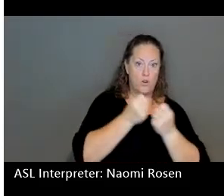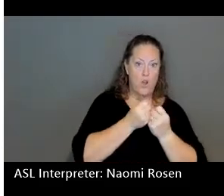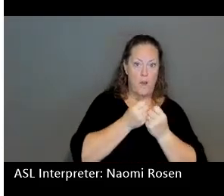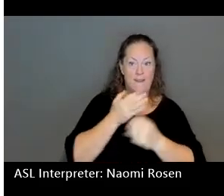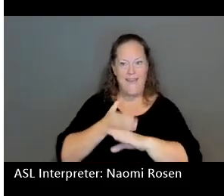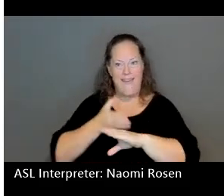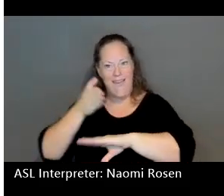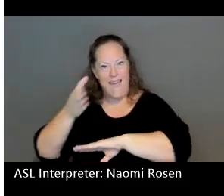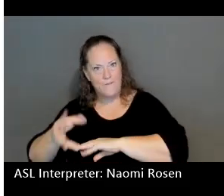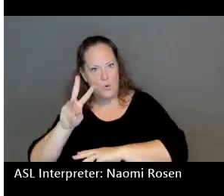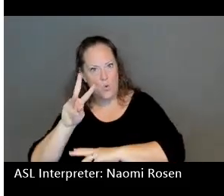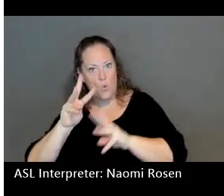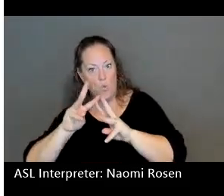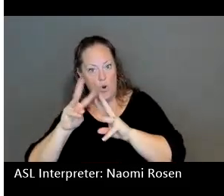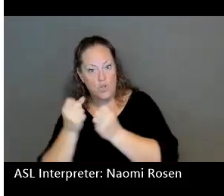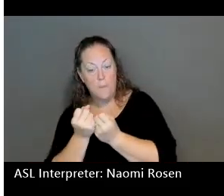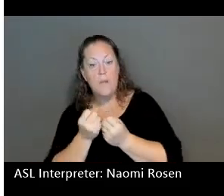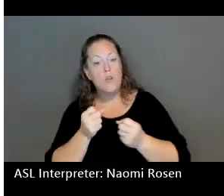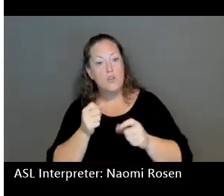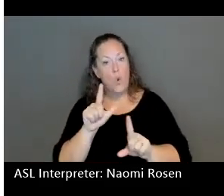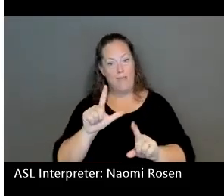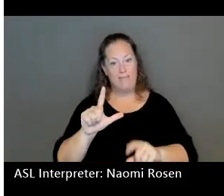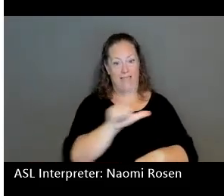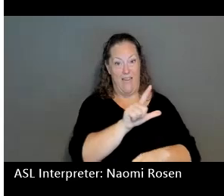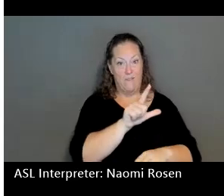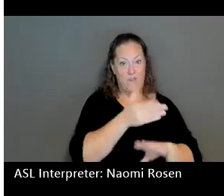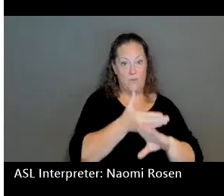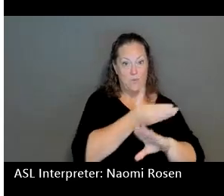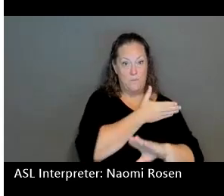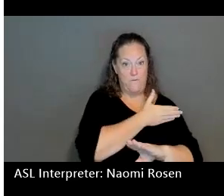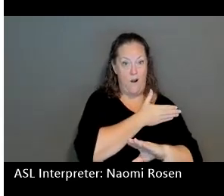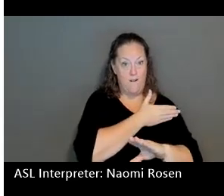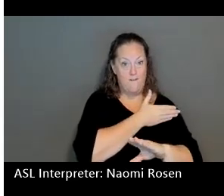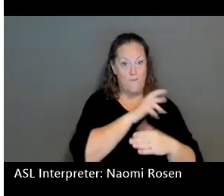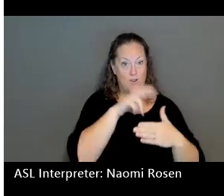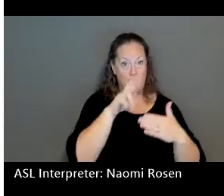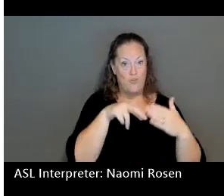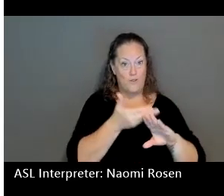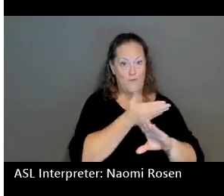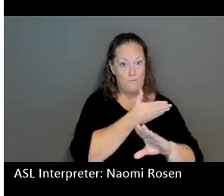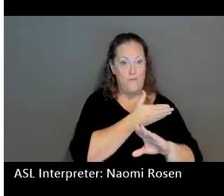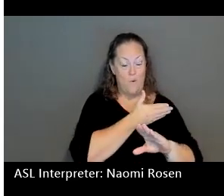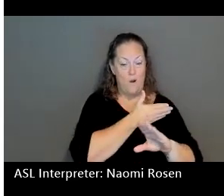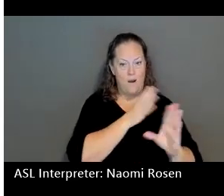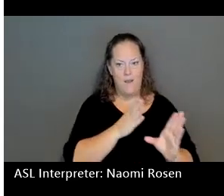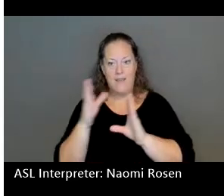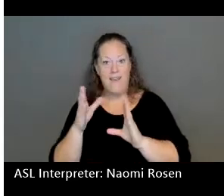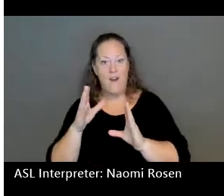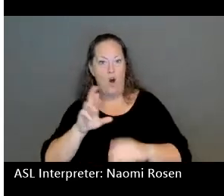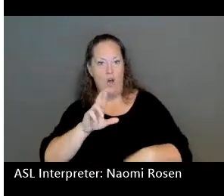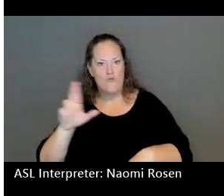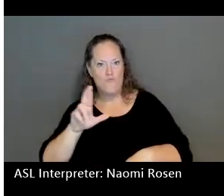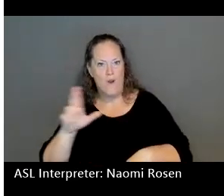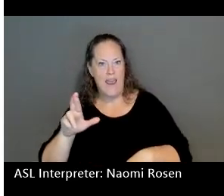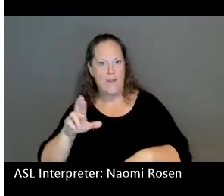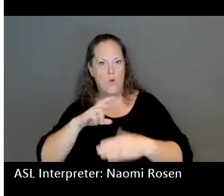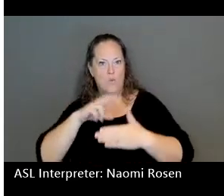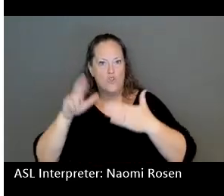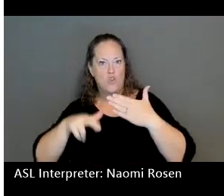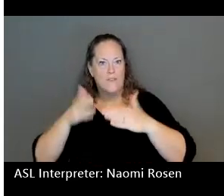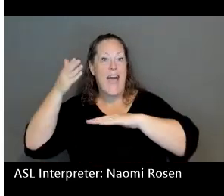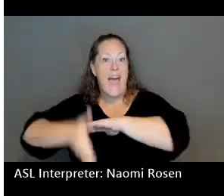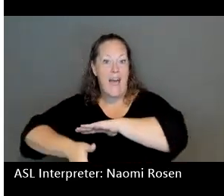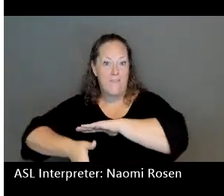see the results before the workshop, and on the right, you can see the results for after the workshop. And the question had